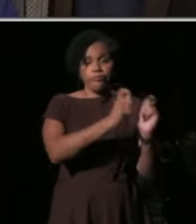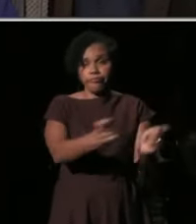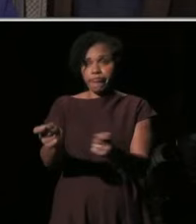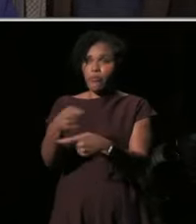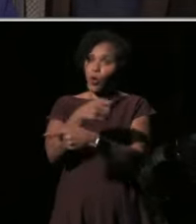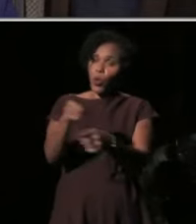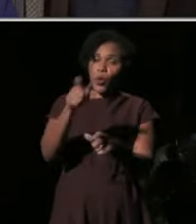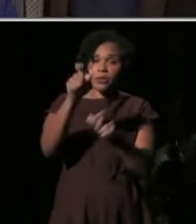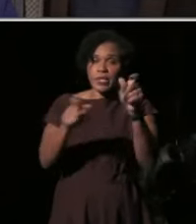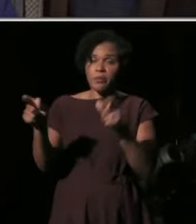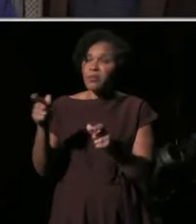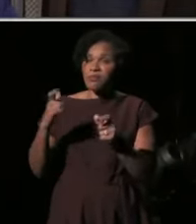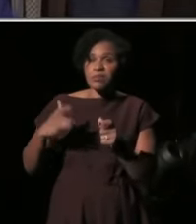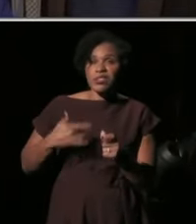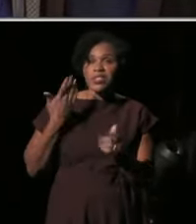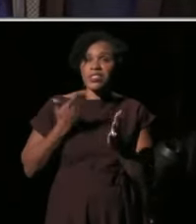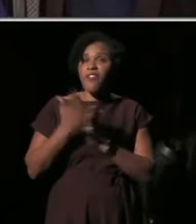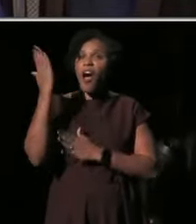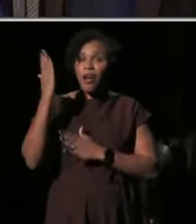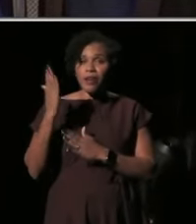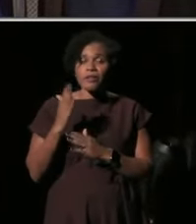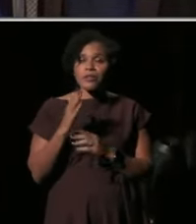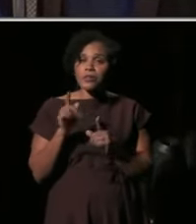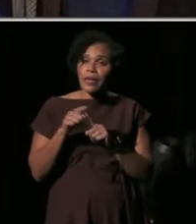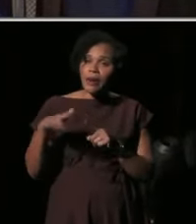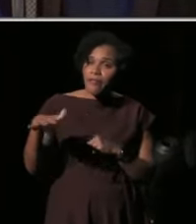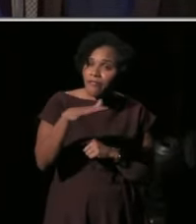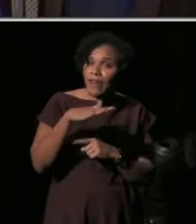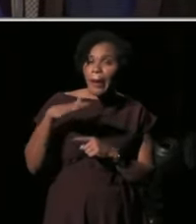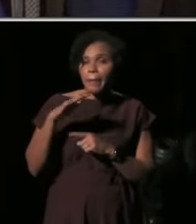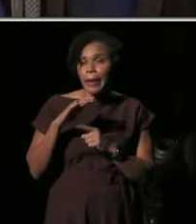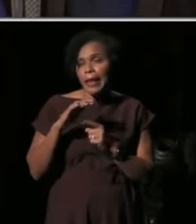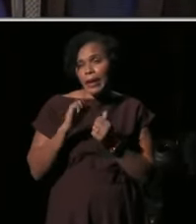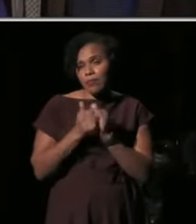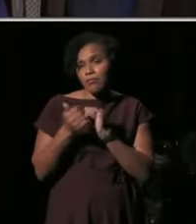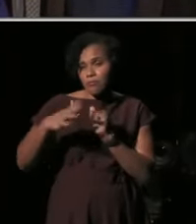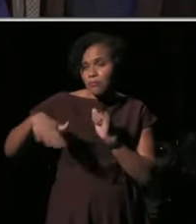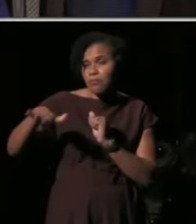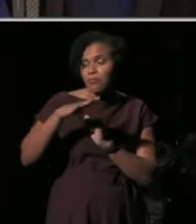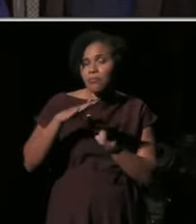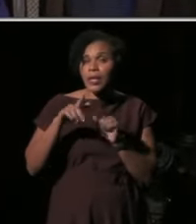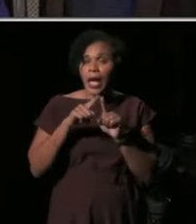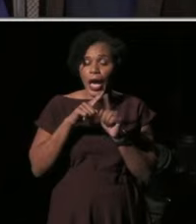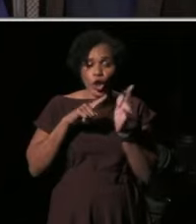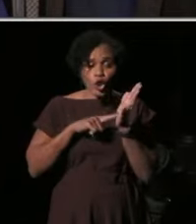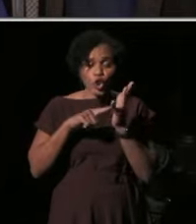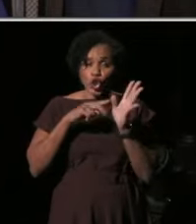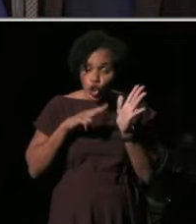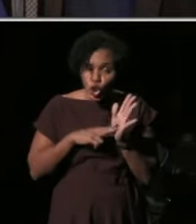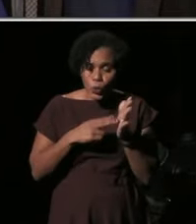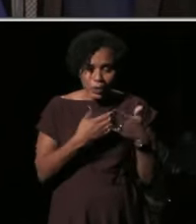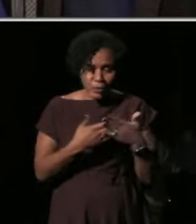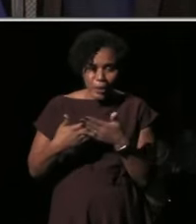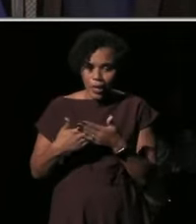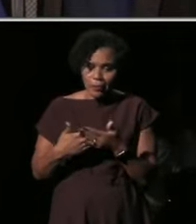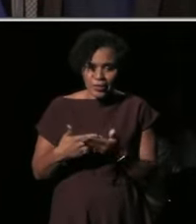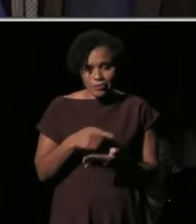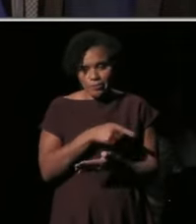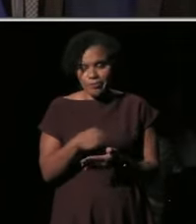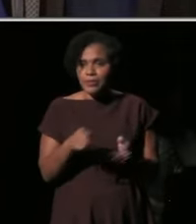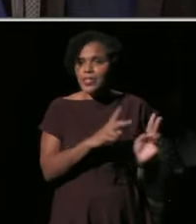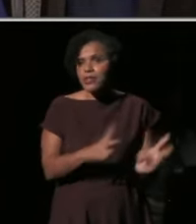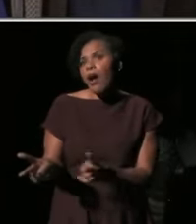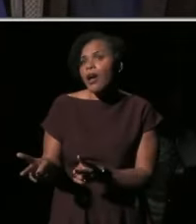survivors and the family members and also to the Tuam babies who died. And we're really